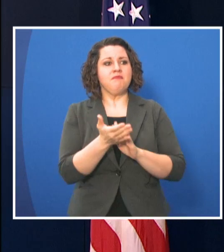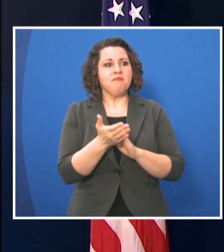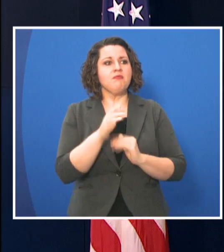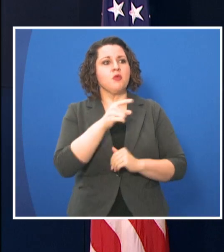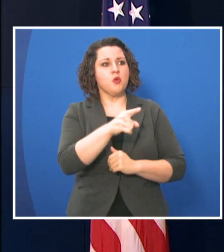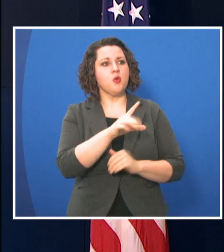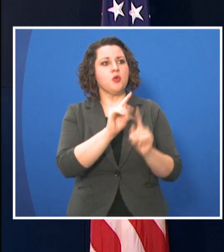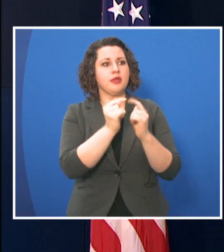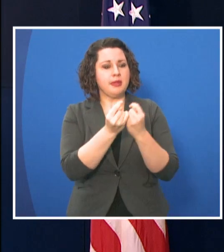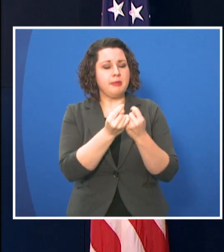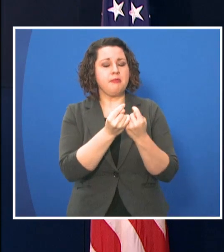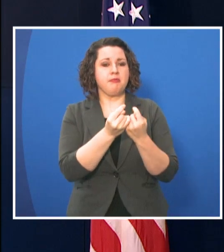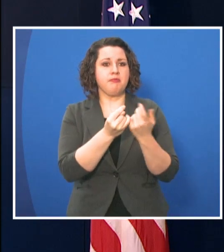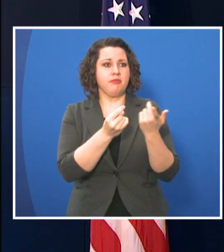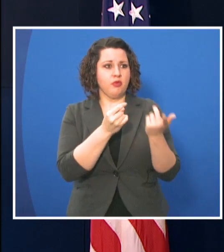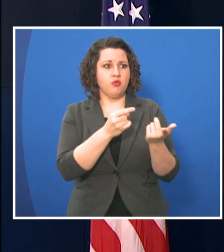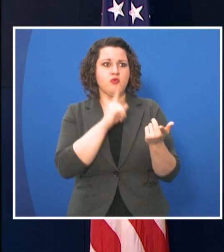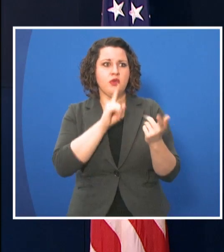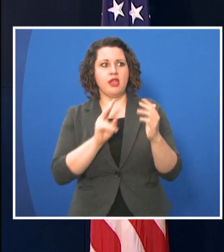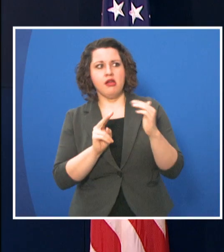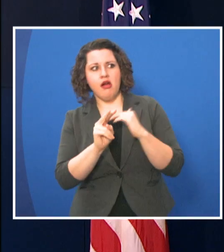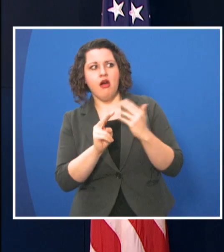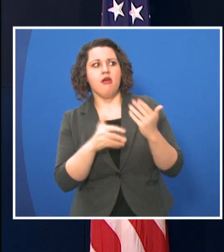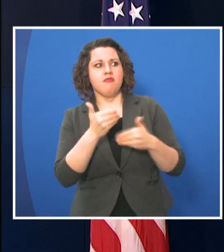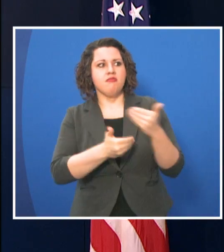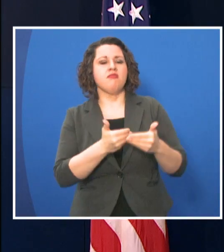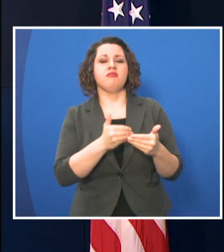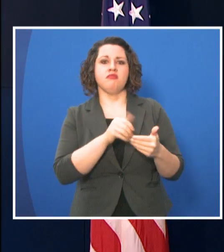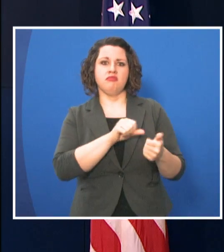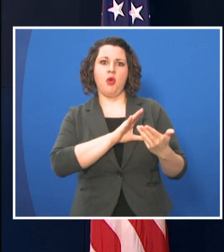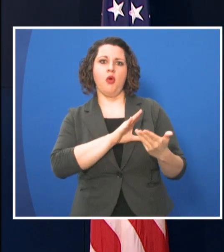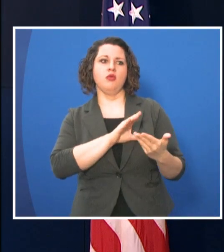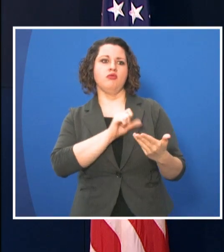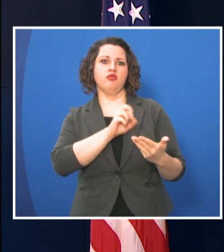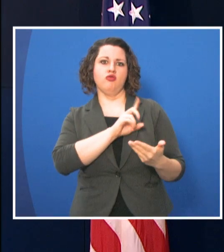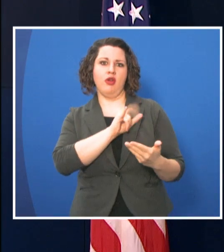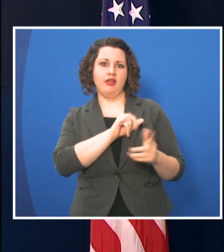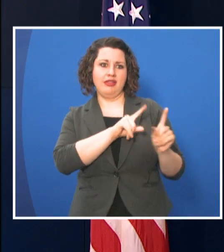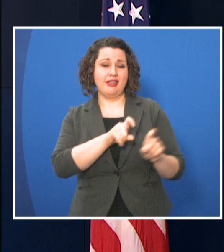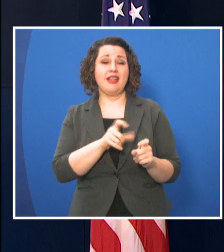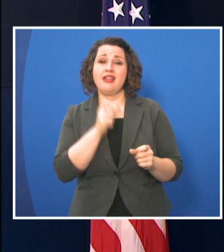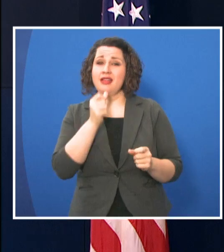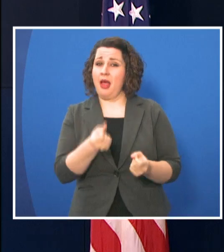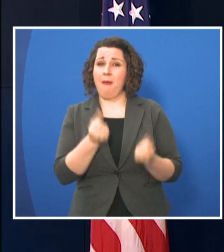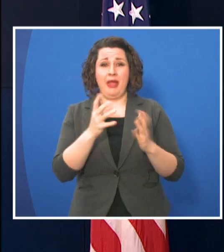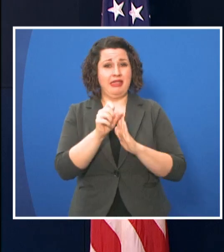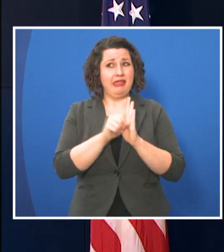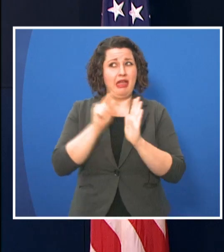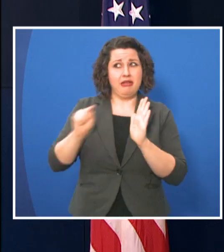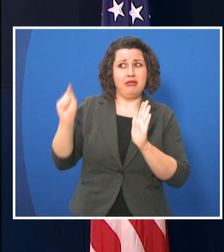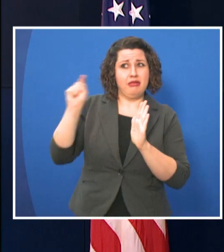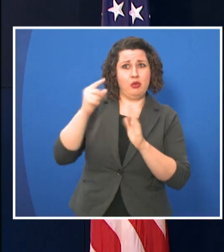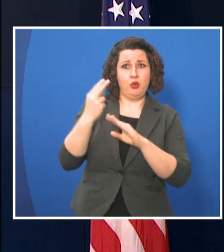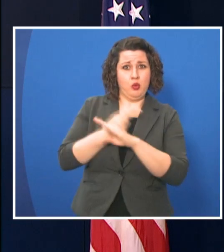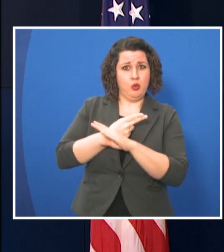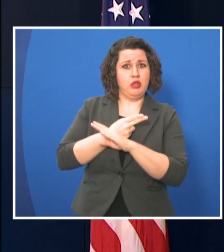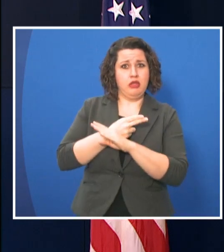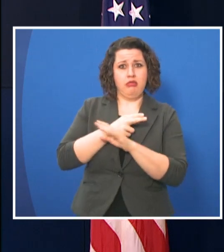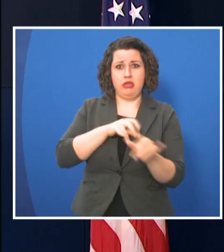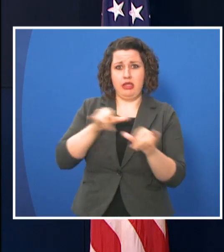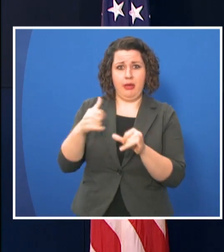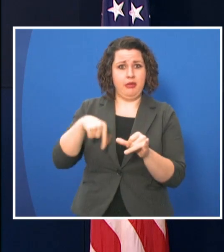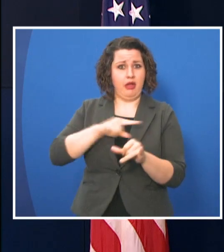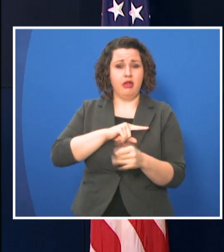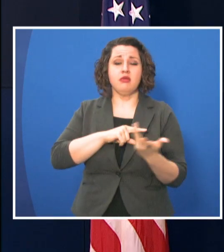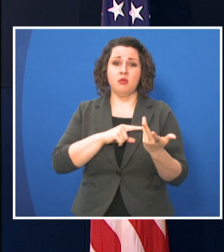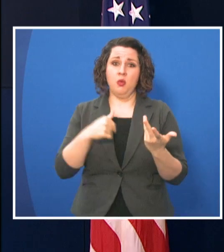for the forward-leaning approach with serology testing. Not many states are using this test to the extent that we are at this